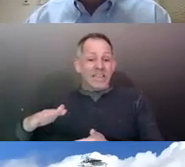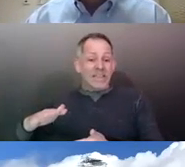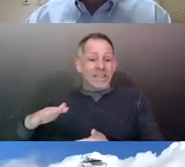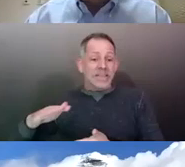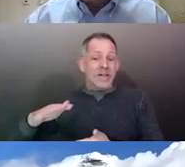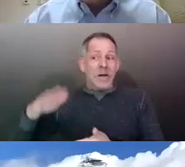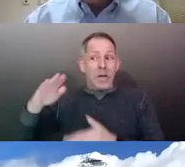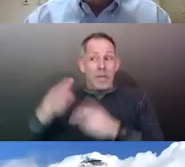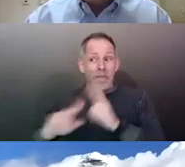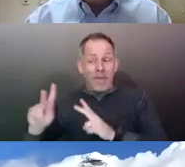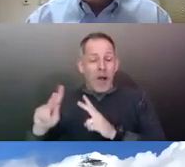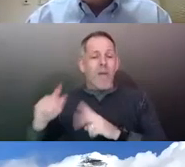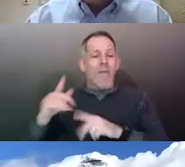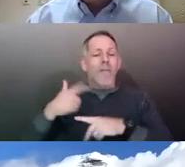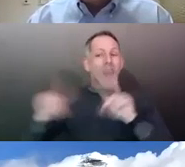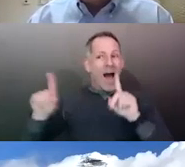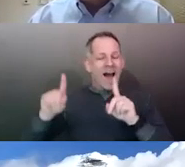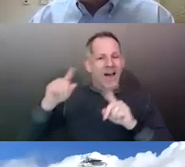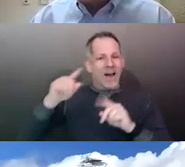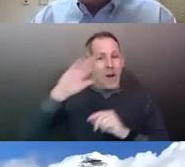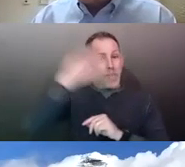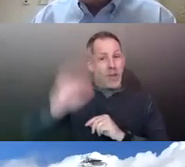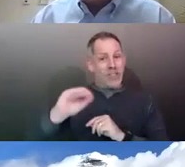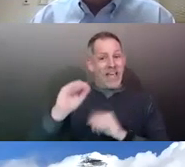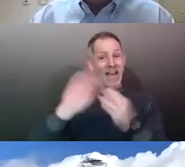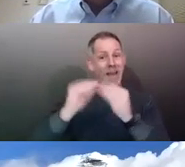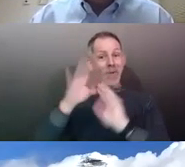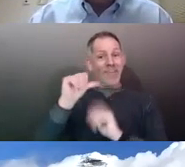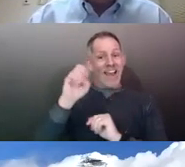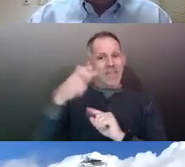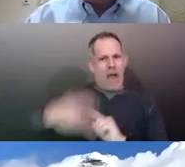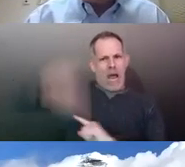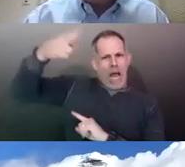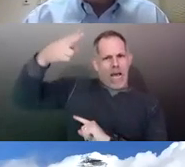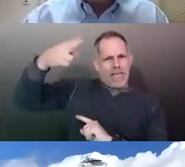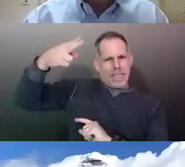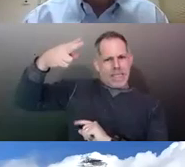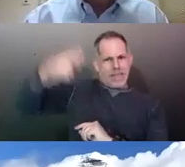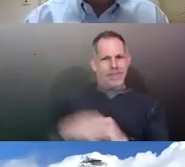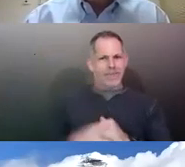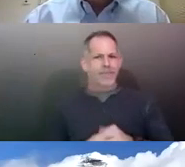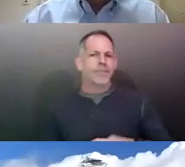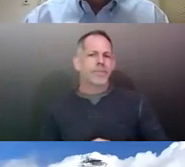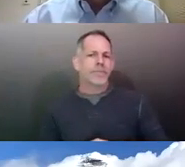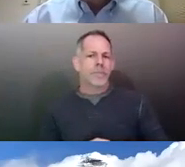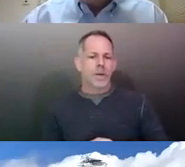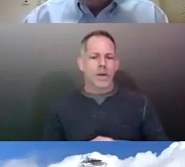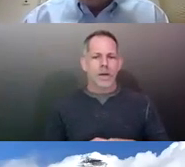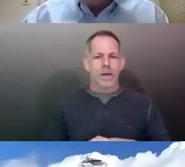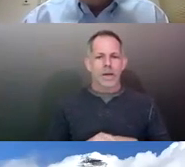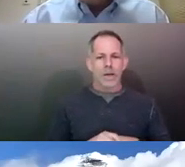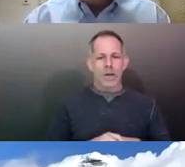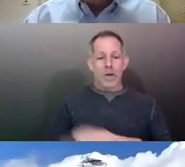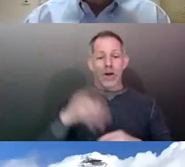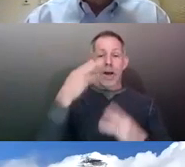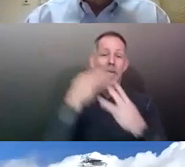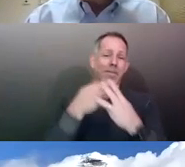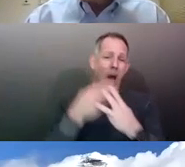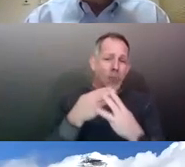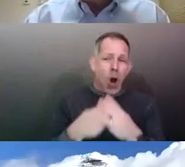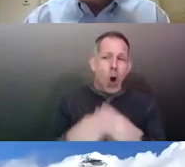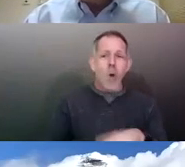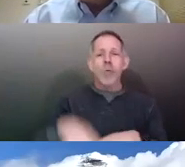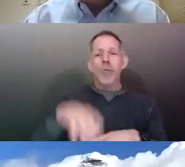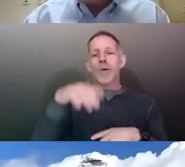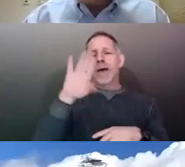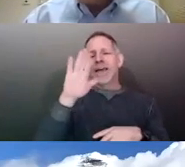Up around the Tulare-Marysville area and out in East County, Monroe, Sultan area. But more important, if you